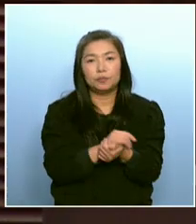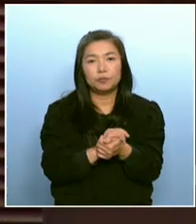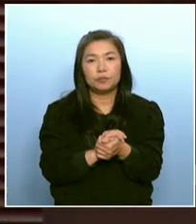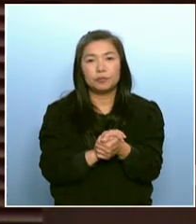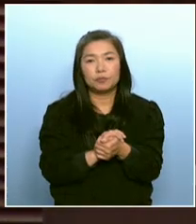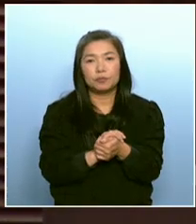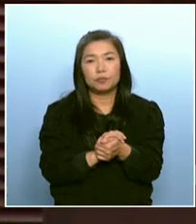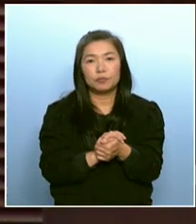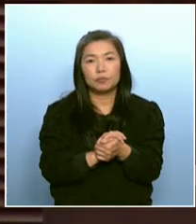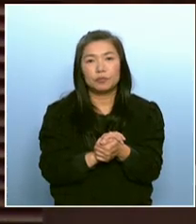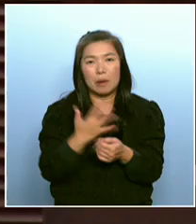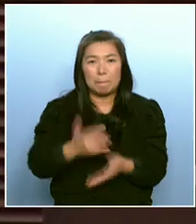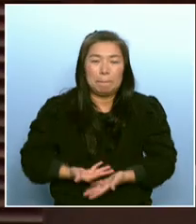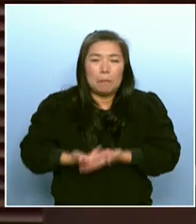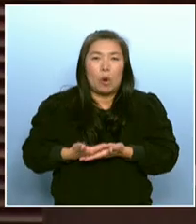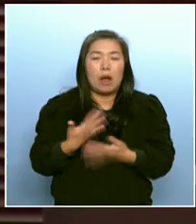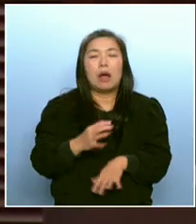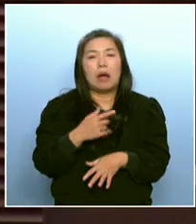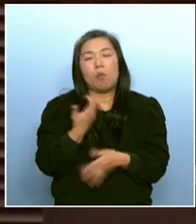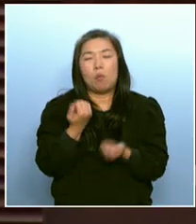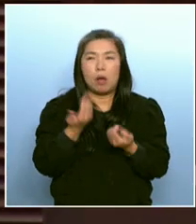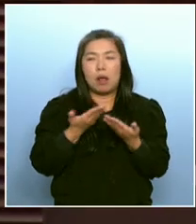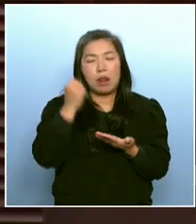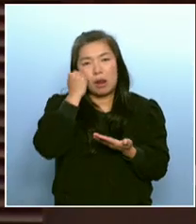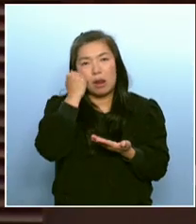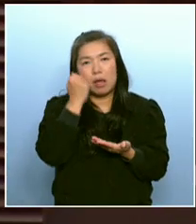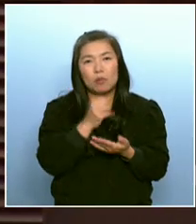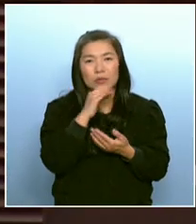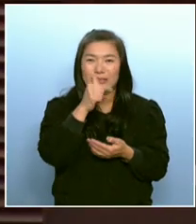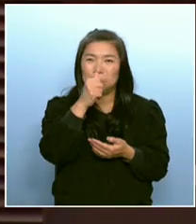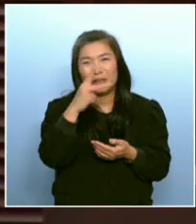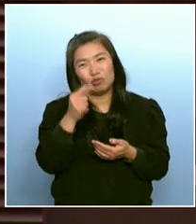offer services to those aged between 0 and 2.